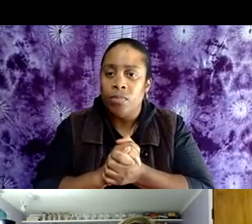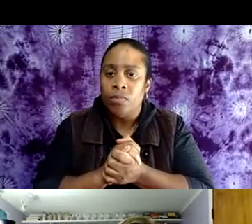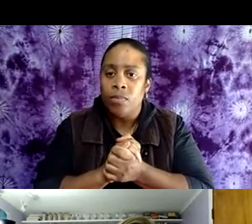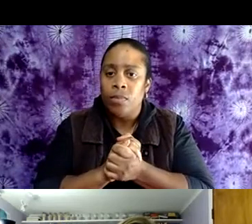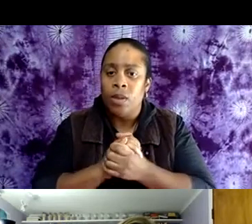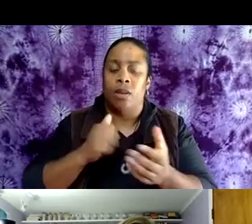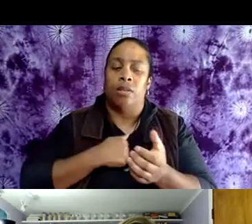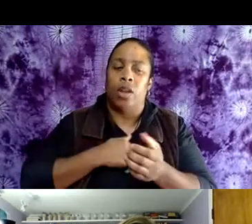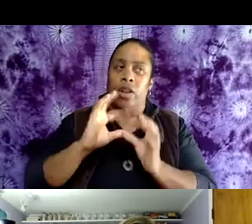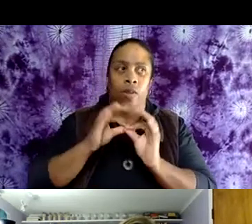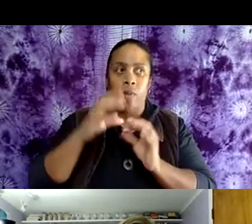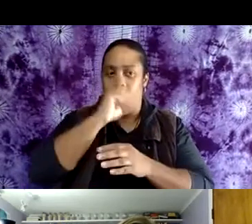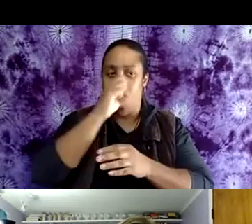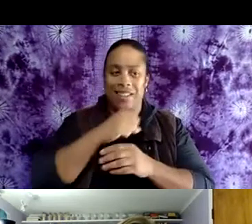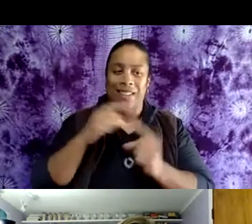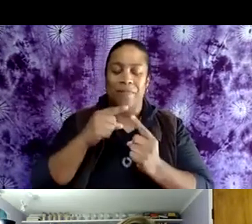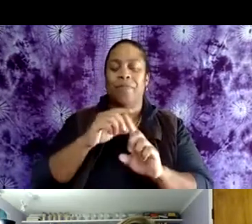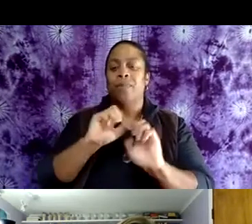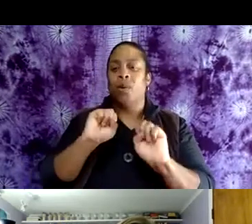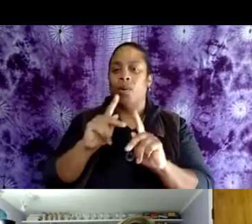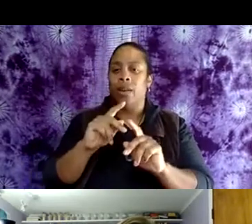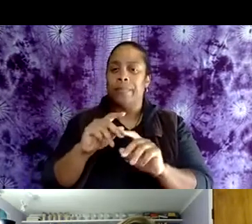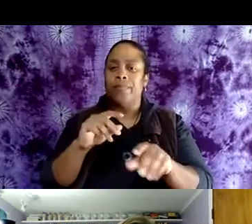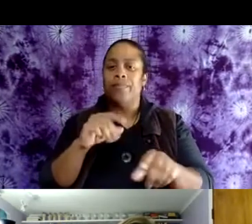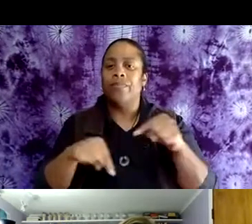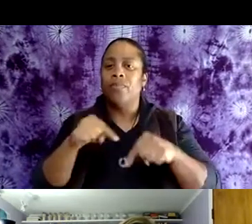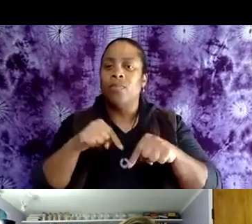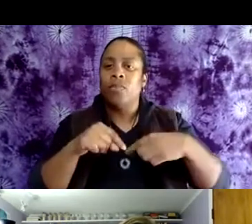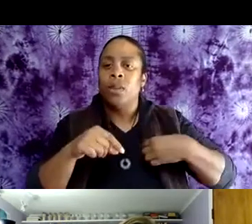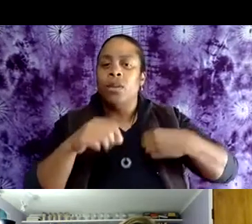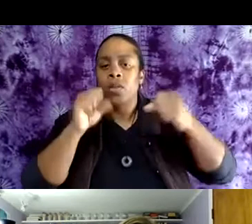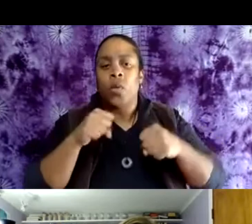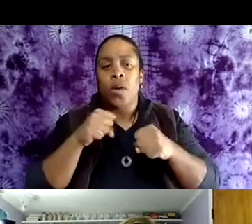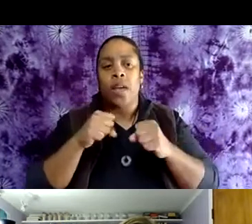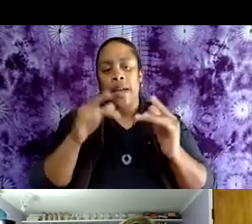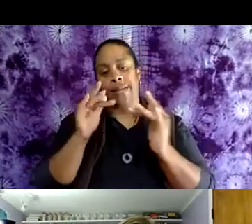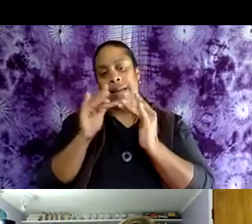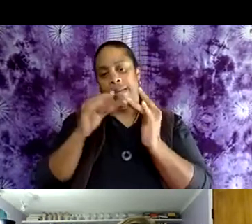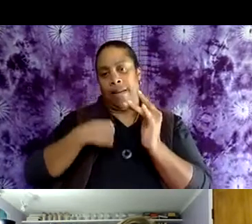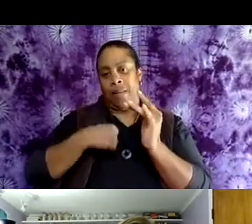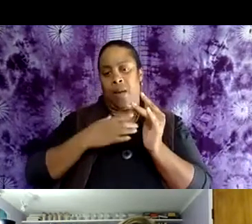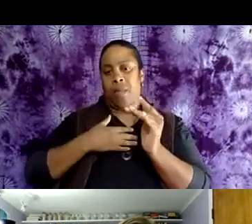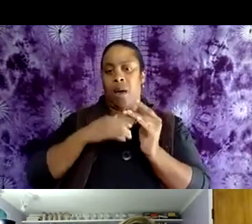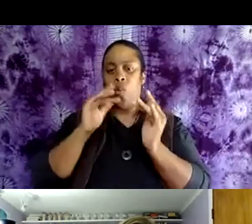on metaphysics twice a month. You can reach me on my website,